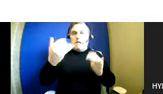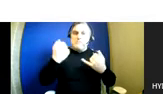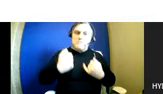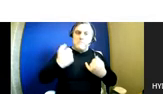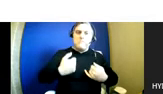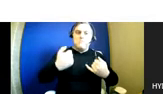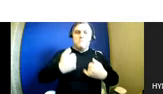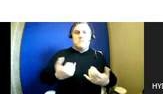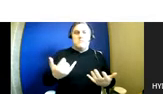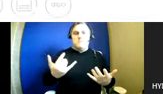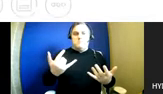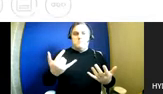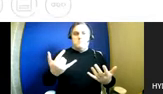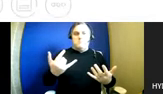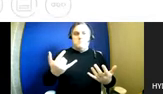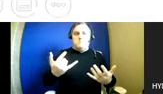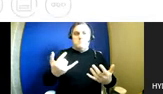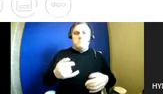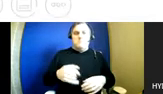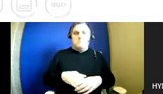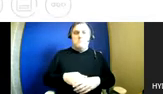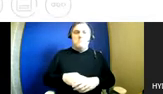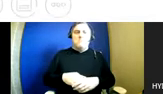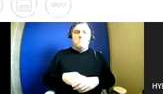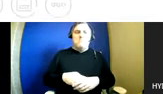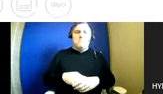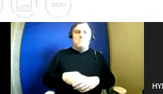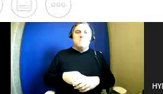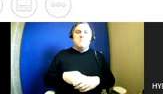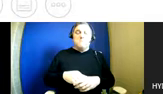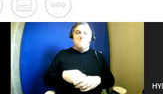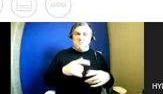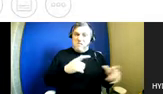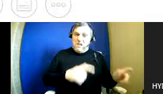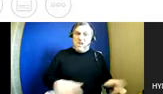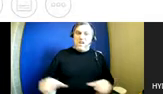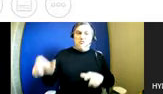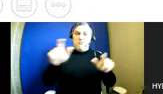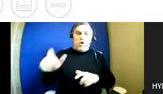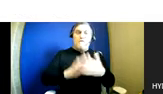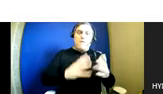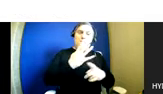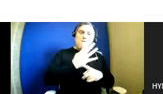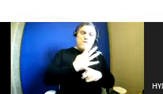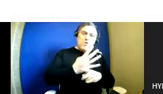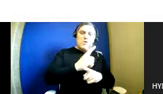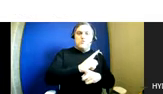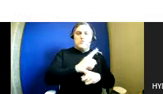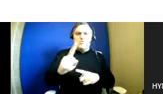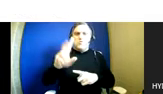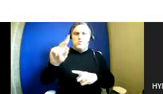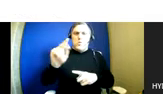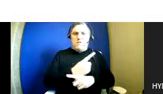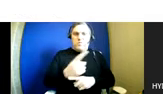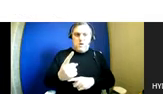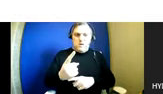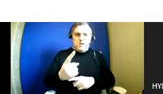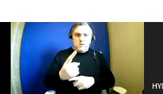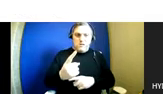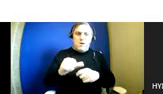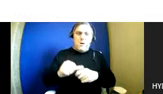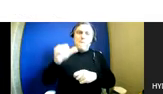symptomatic COVID-19 is symptoms and signs that are ongoing from 4 to 12 weeks, and